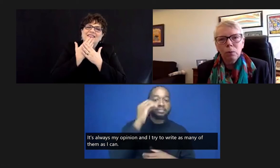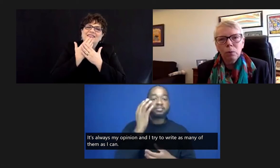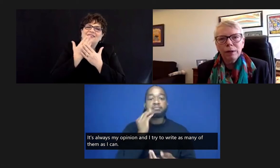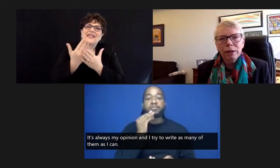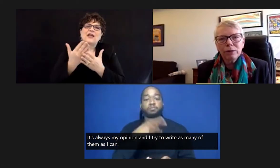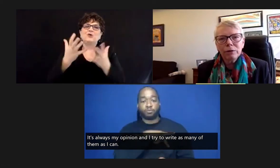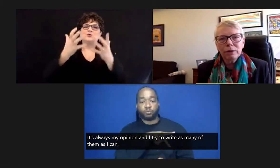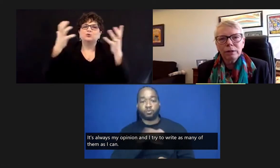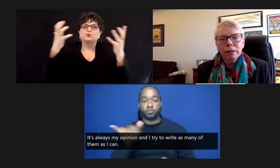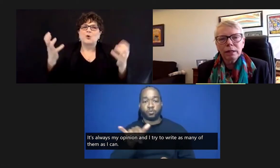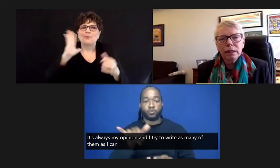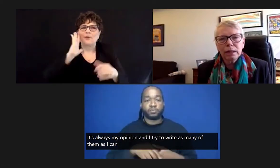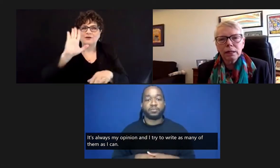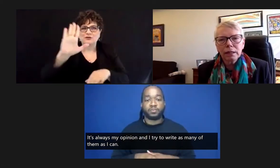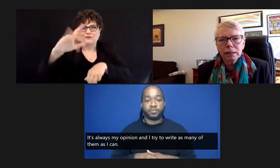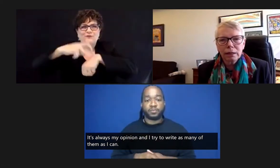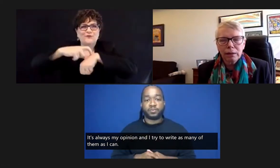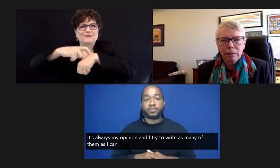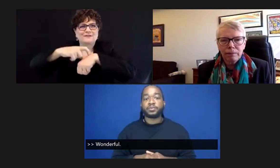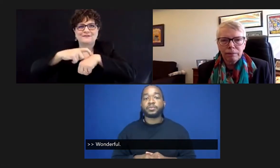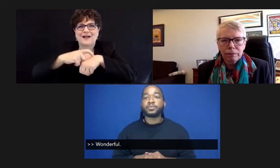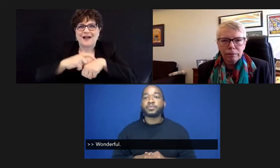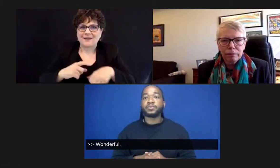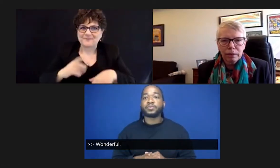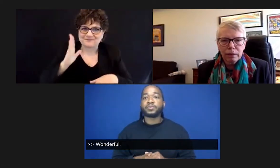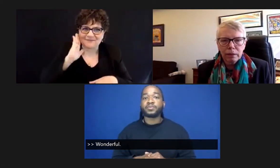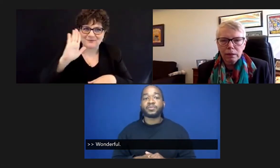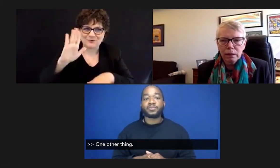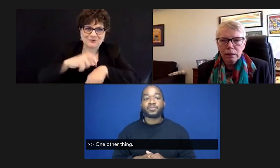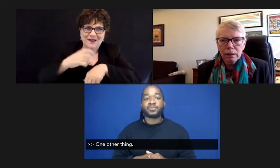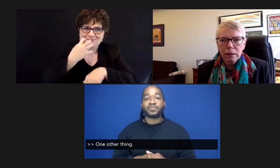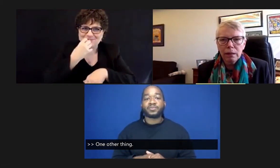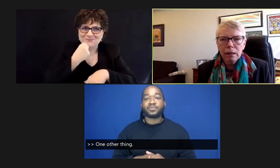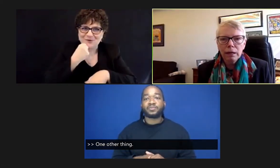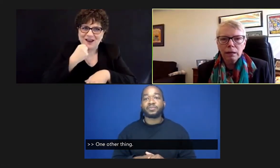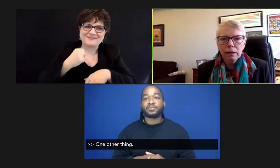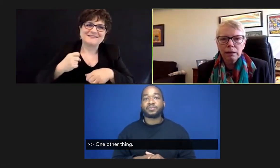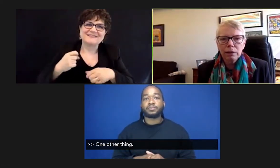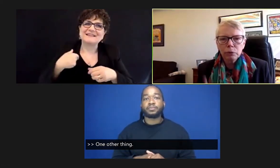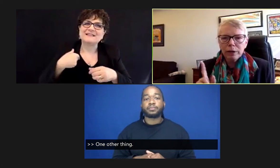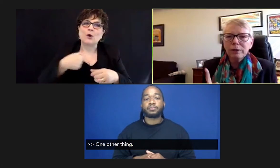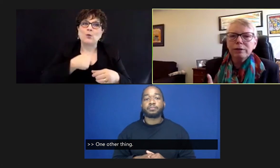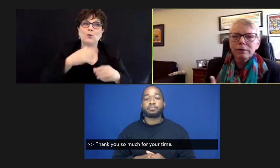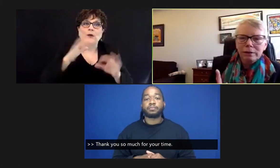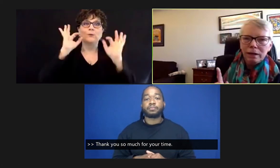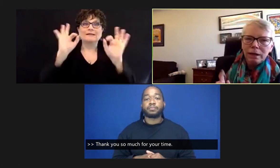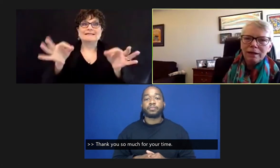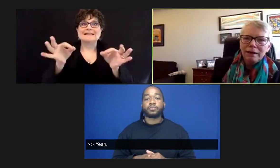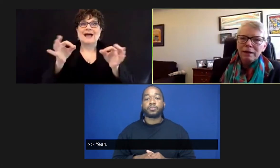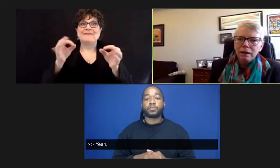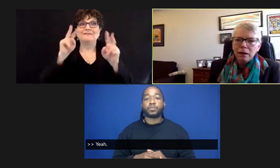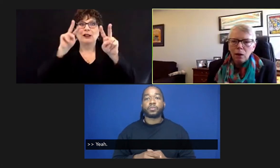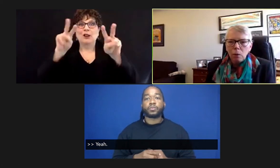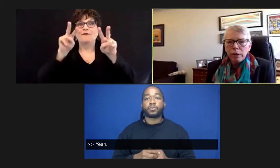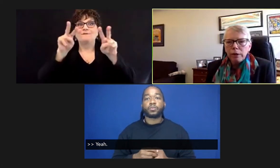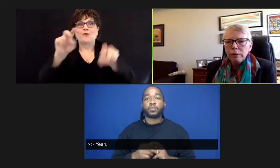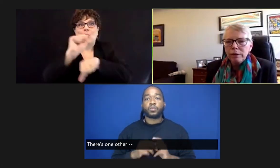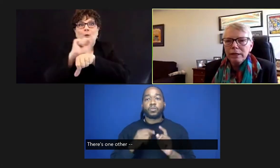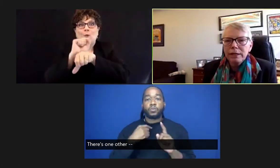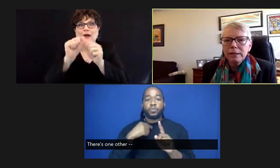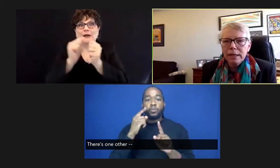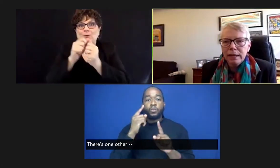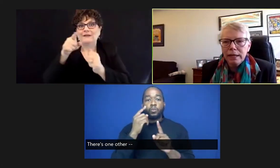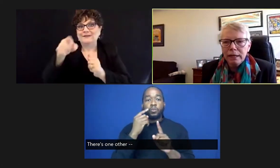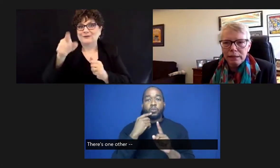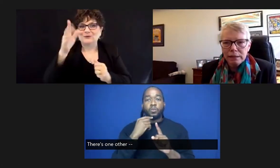Wonderful. Well, one other thing. Thank you so much for your time. Yeah, I know your time is precious. One other